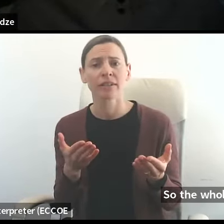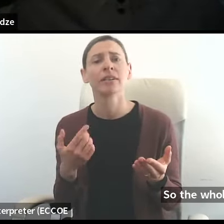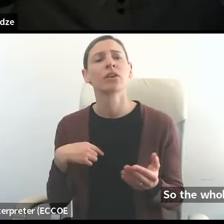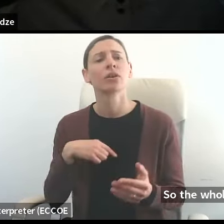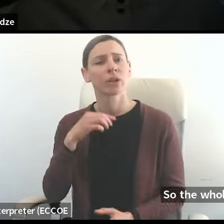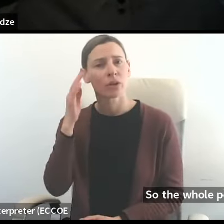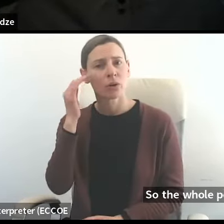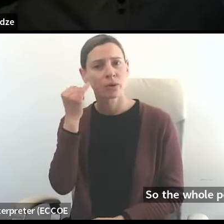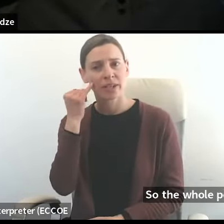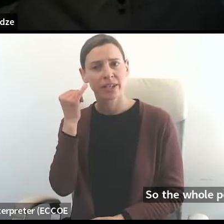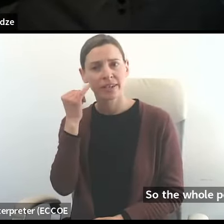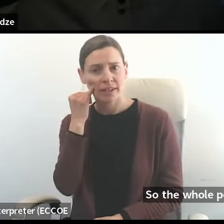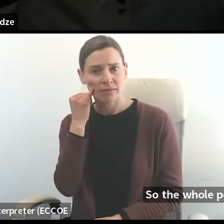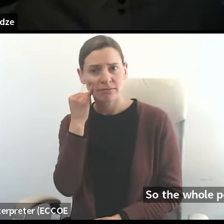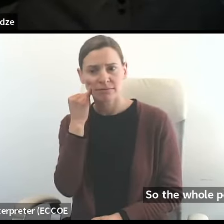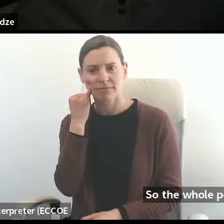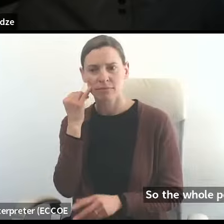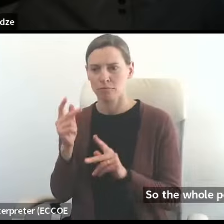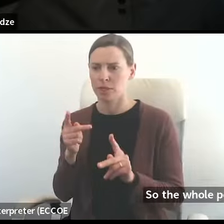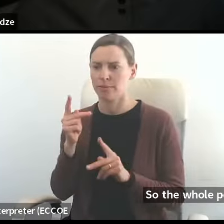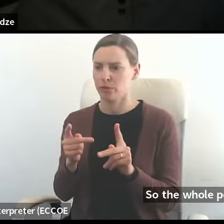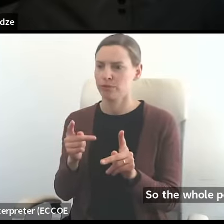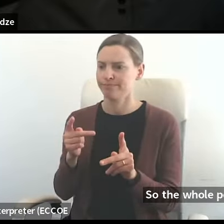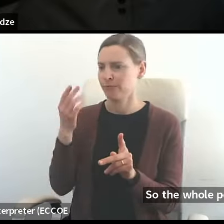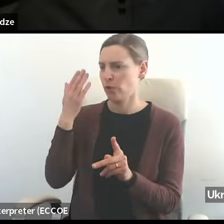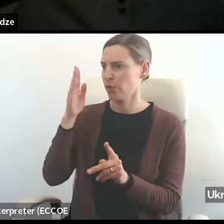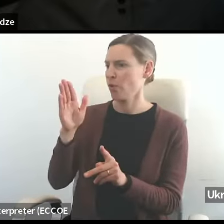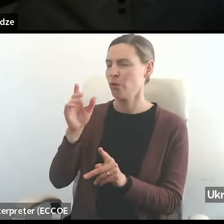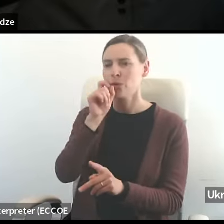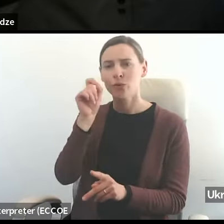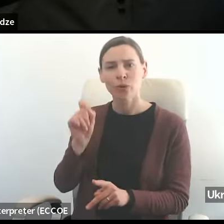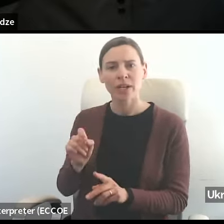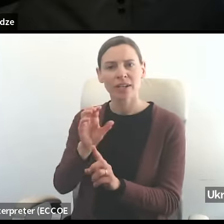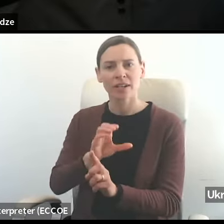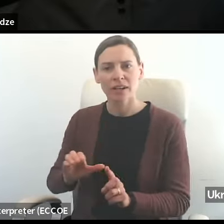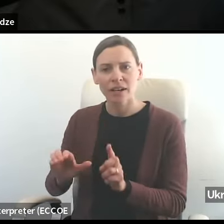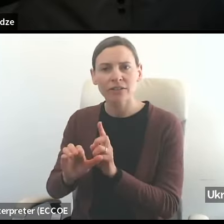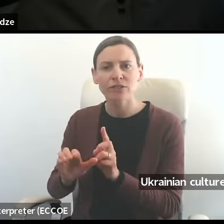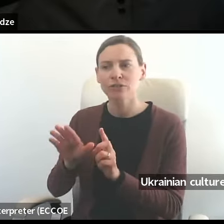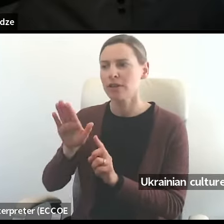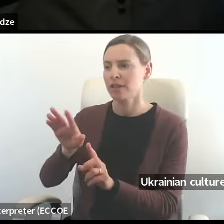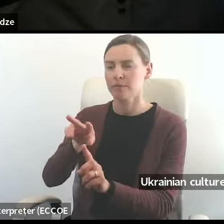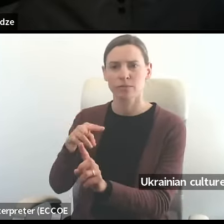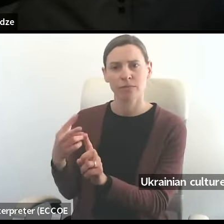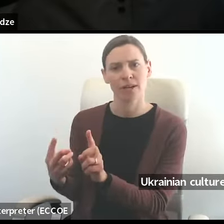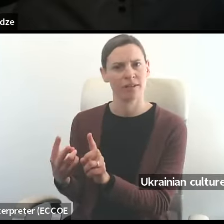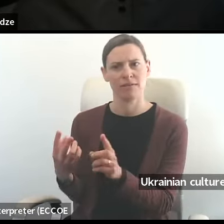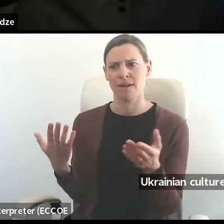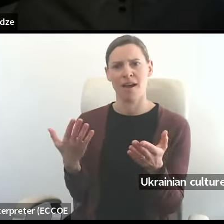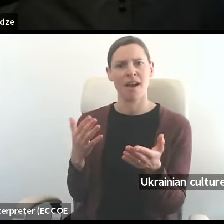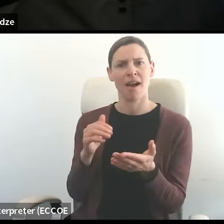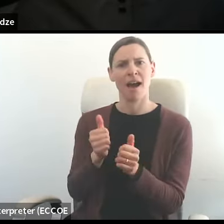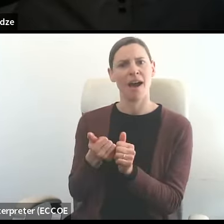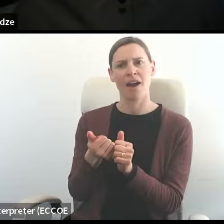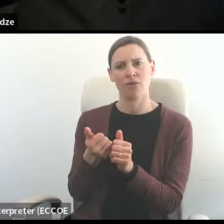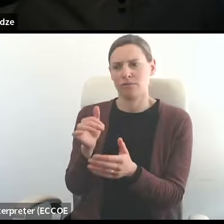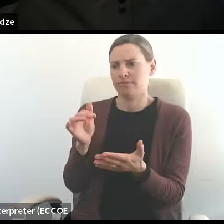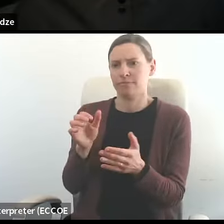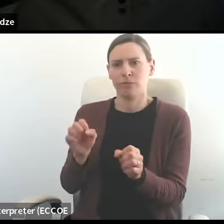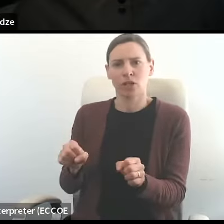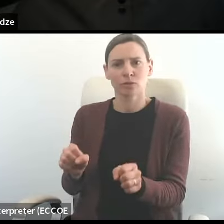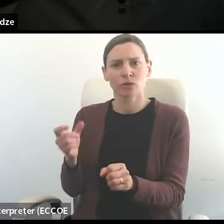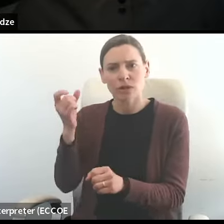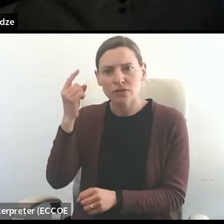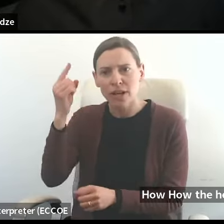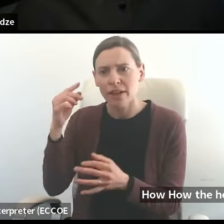is not known, Ukrainian point of view is not known, how the hell is anybody going to understand what this war is about and